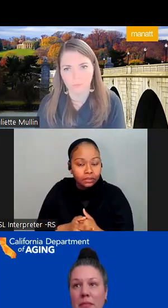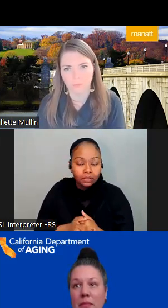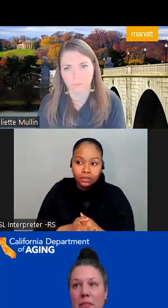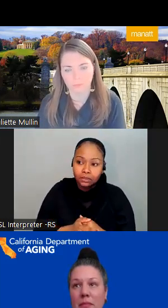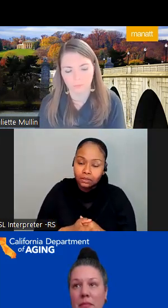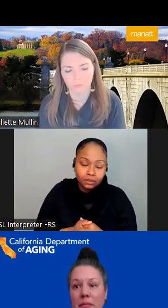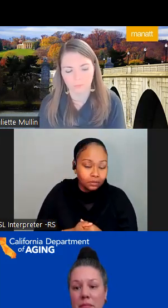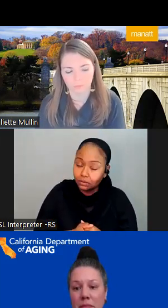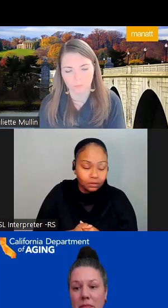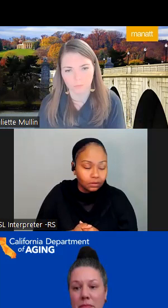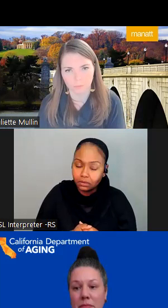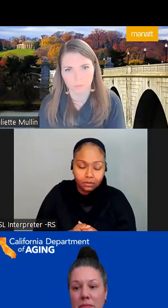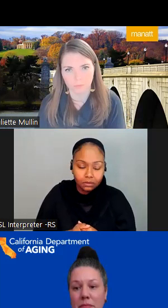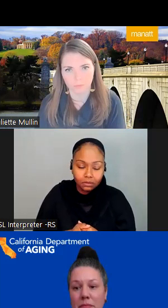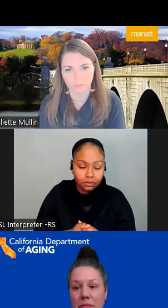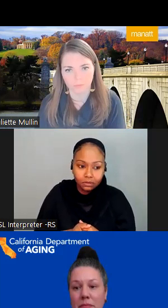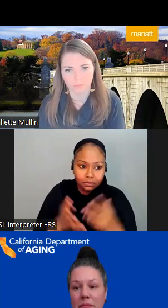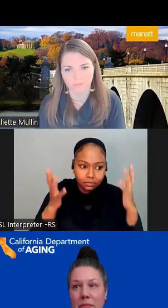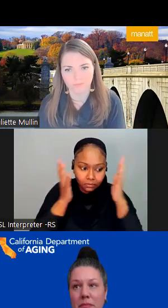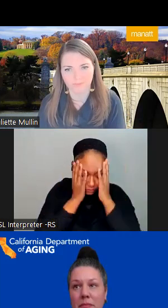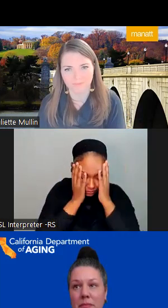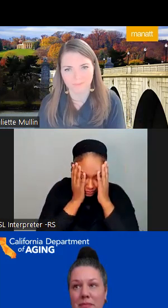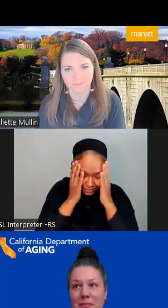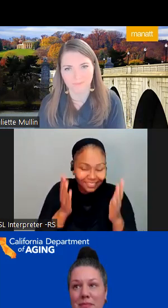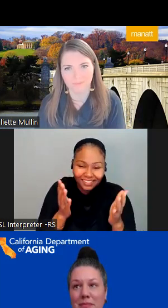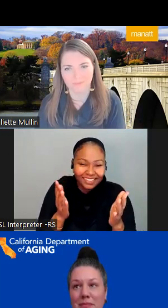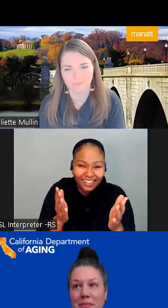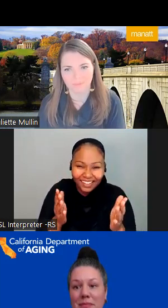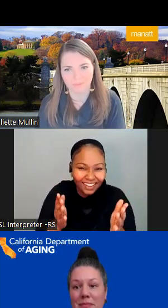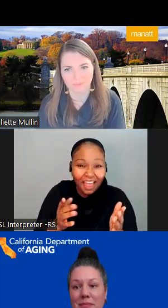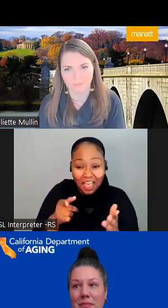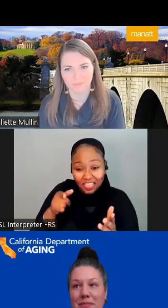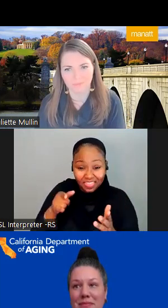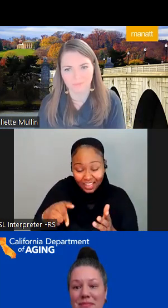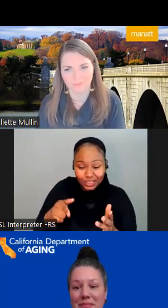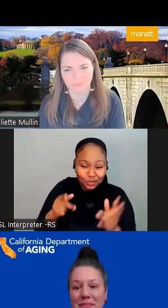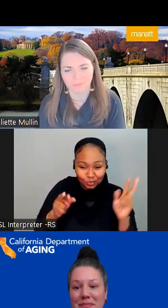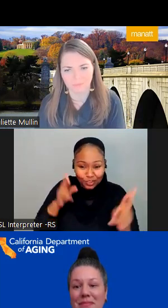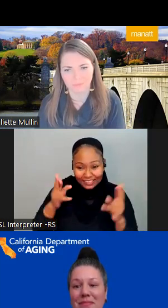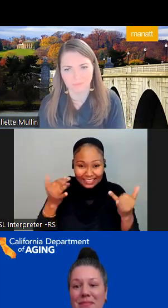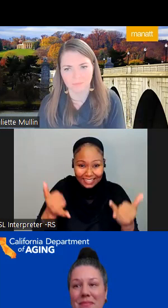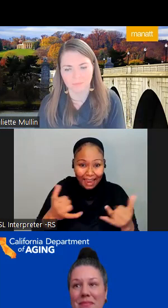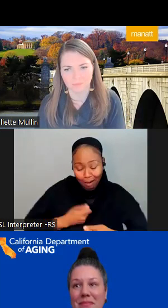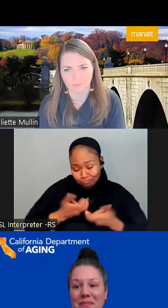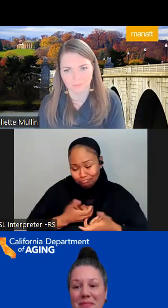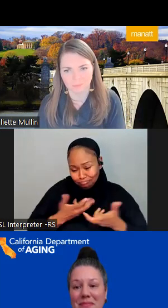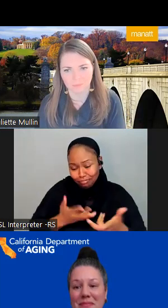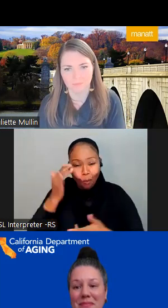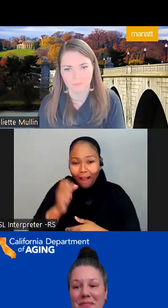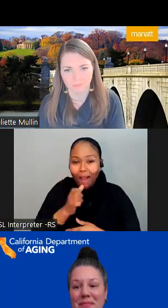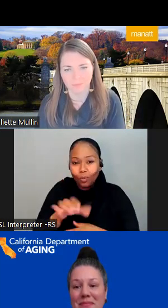you know, this is why I probably wasn't picked to be on the committee, because I speak my truth. Thanks for letting me share.